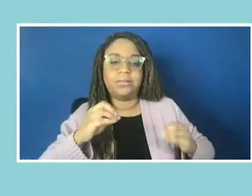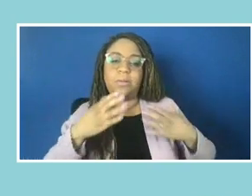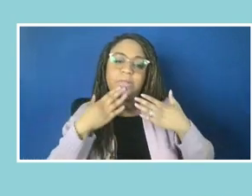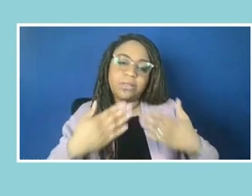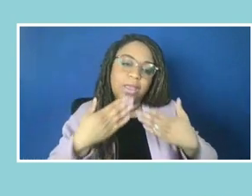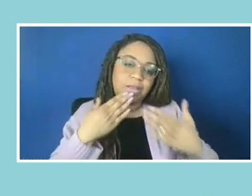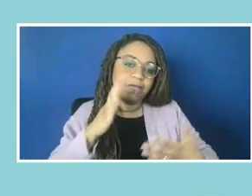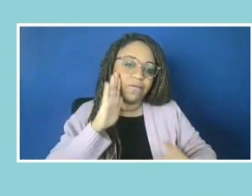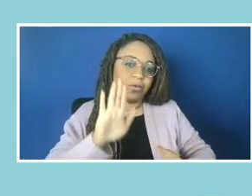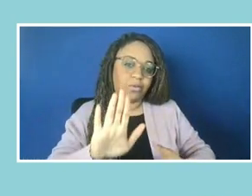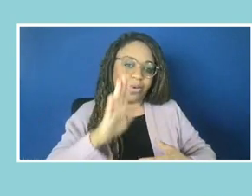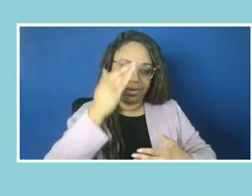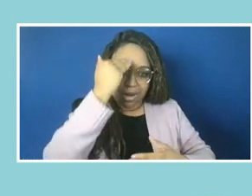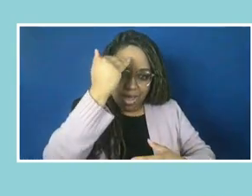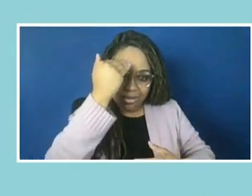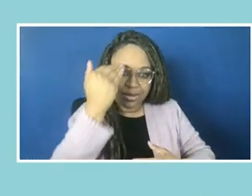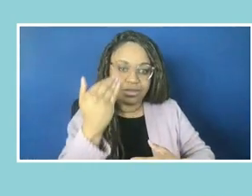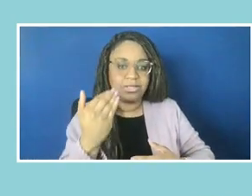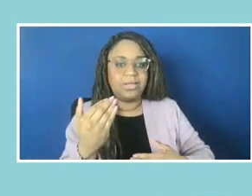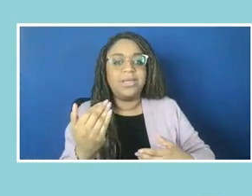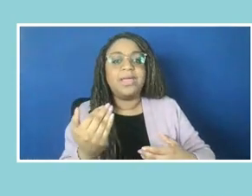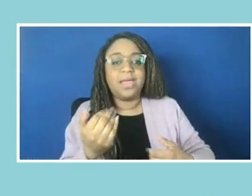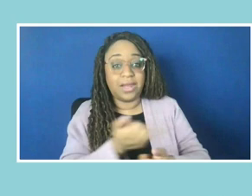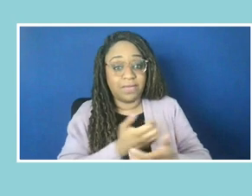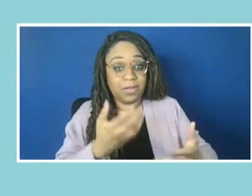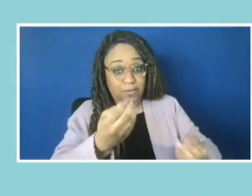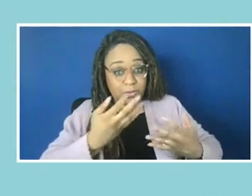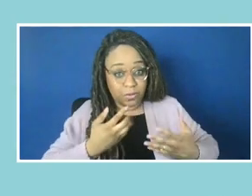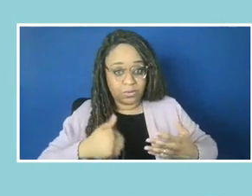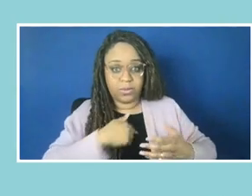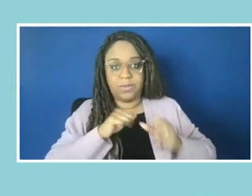all the work that you do and will continue to do. Thank you.